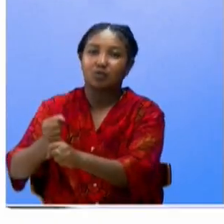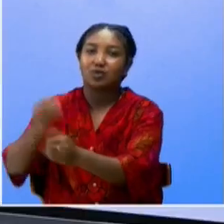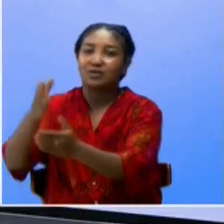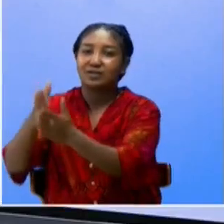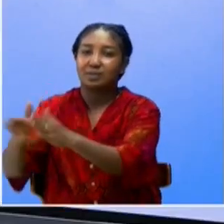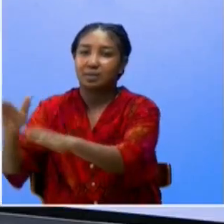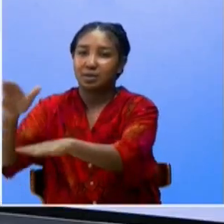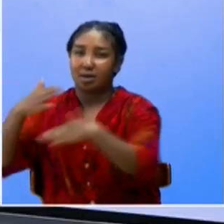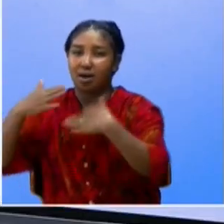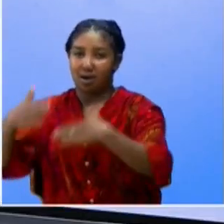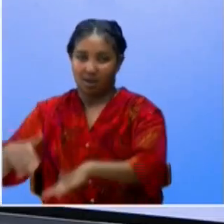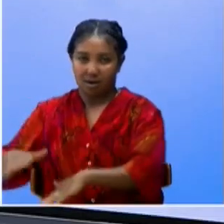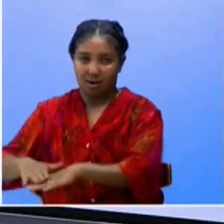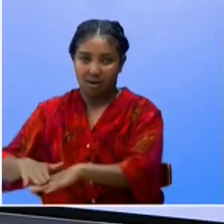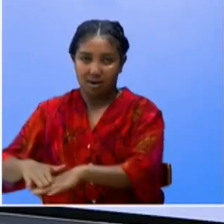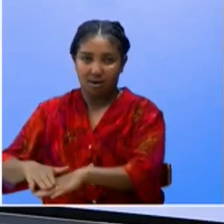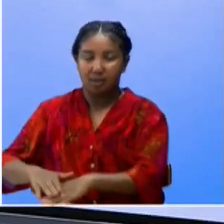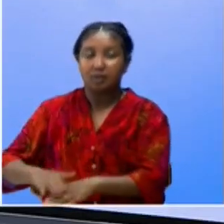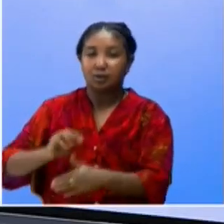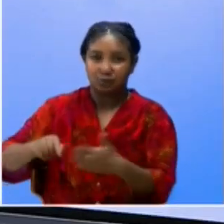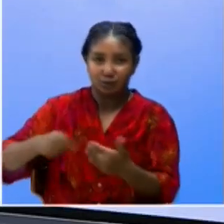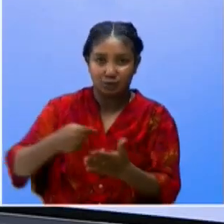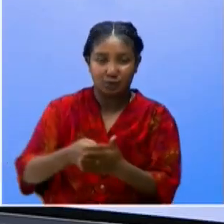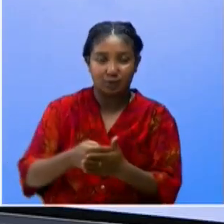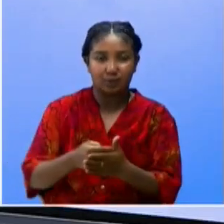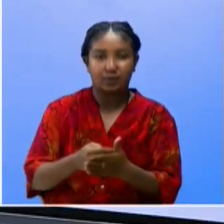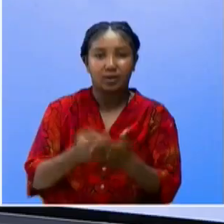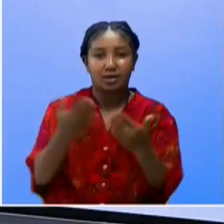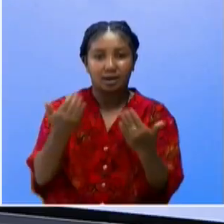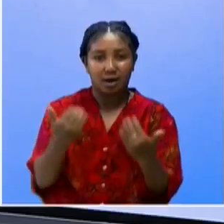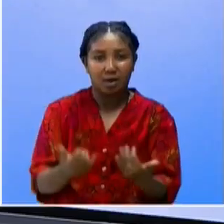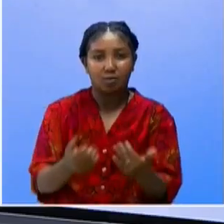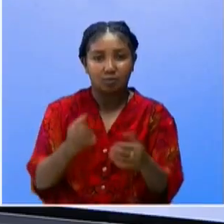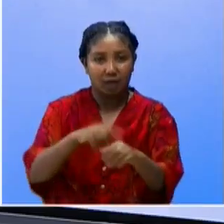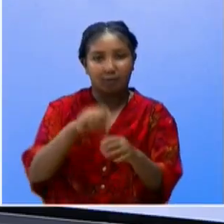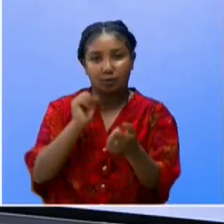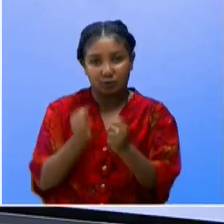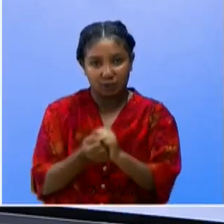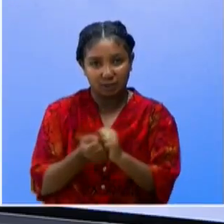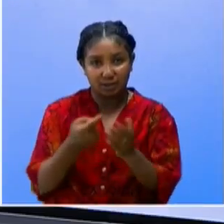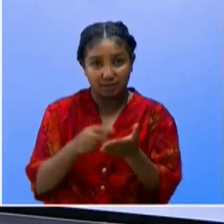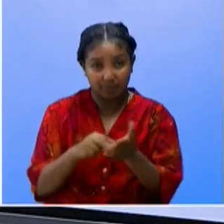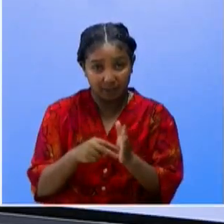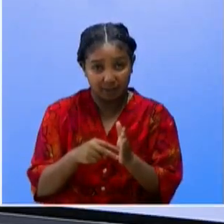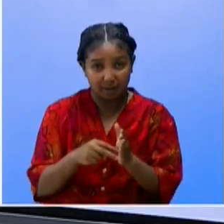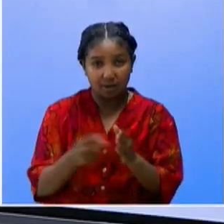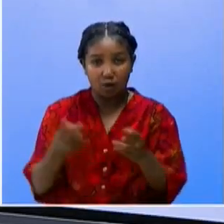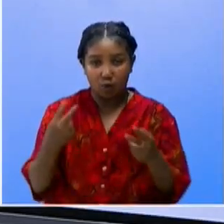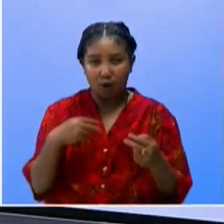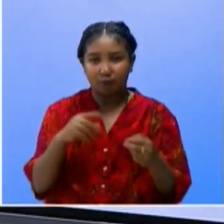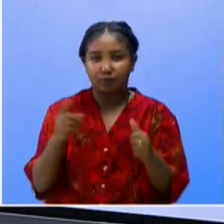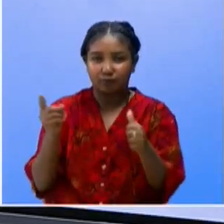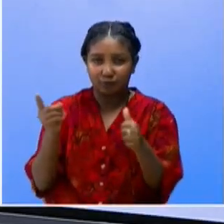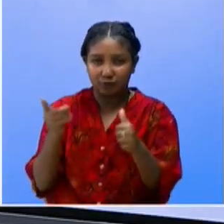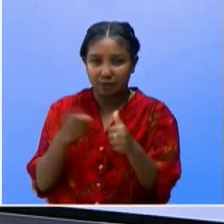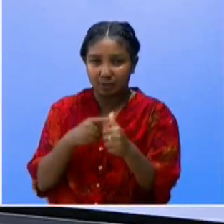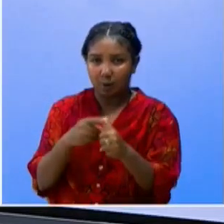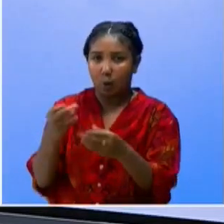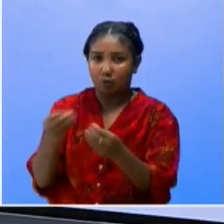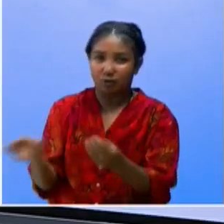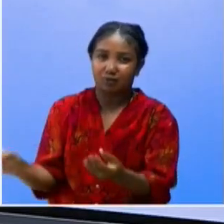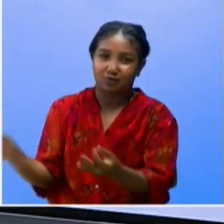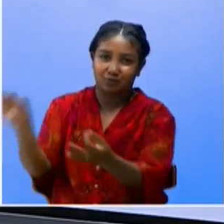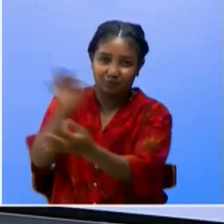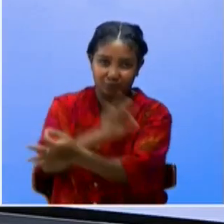action. So, now it is time to change. This means we have to start from the object